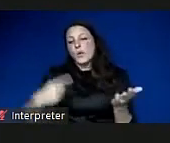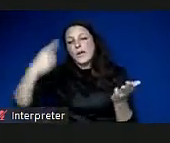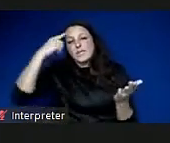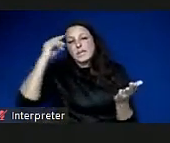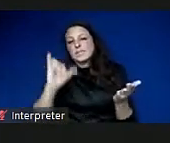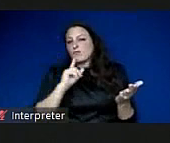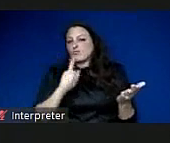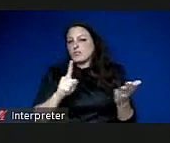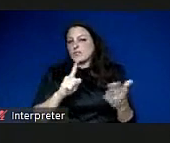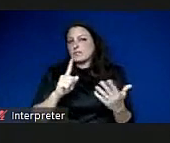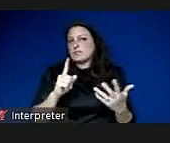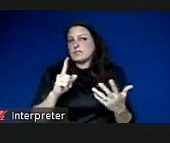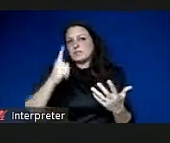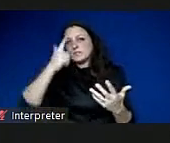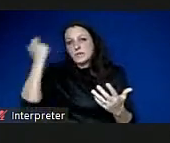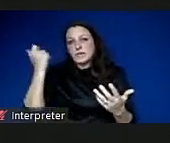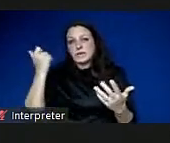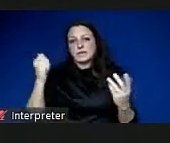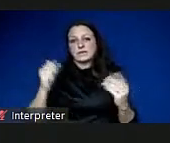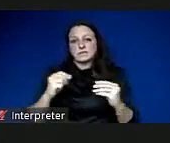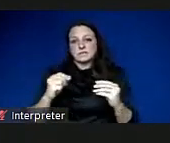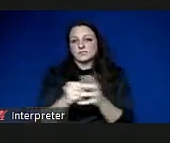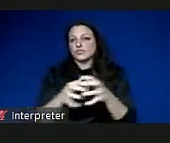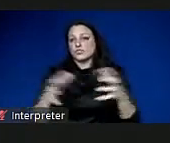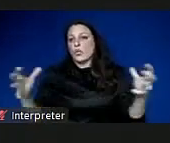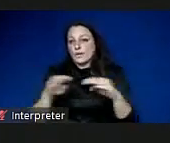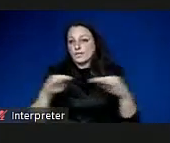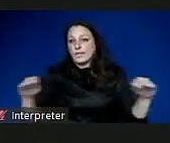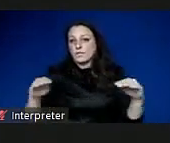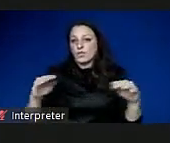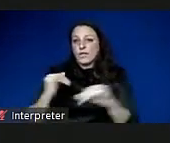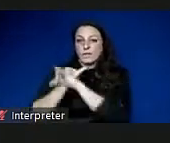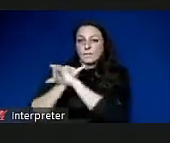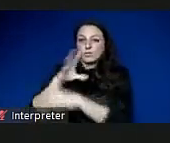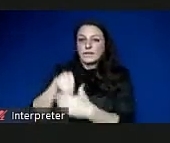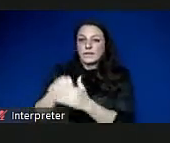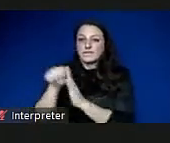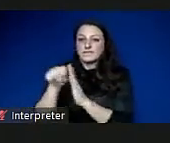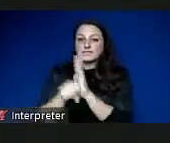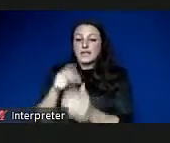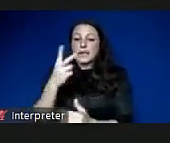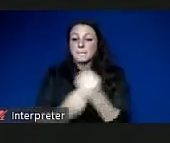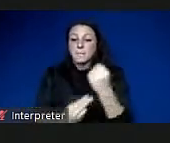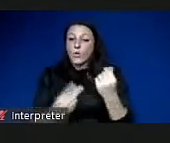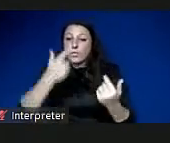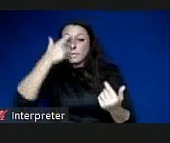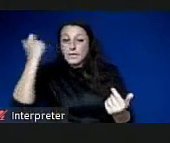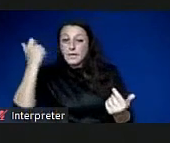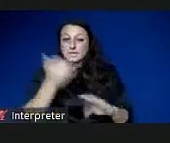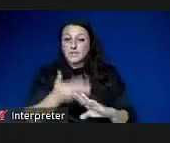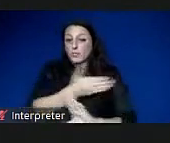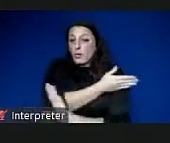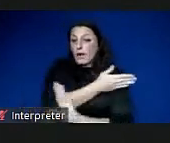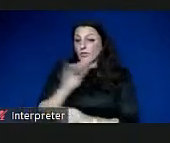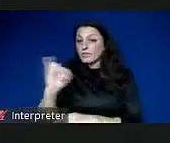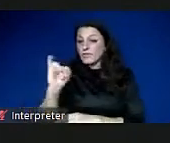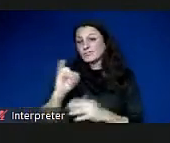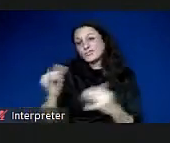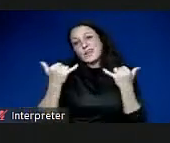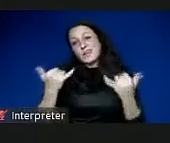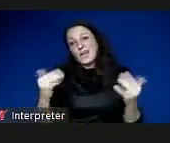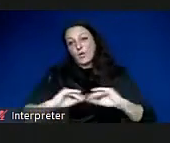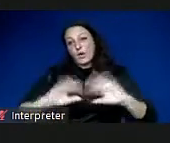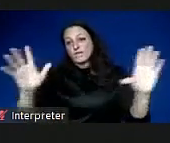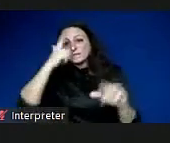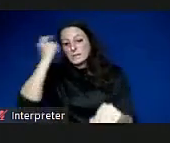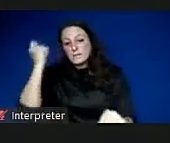has to do with, the growing level of immunity in the state, both, because of prior infection and then now obviously because